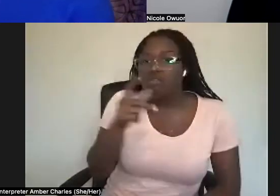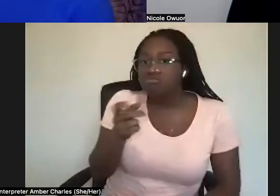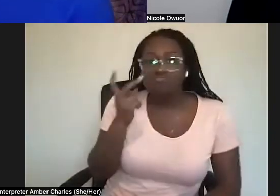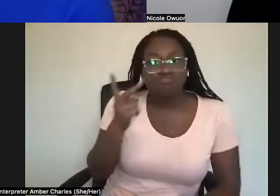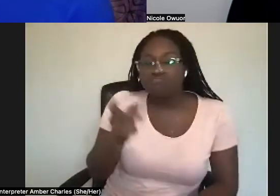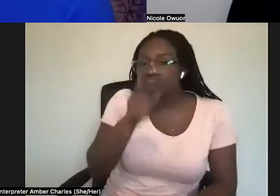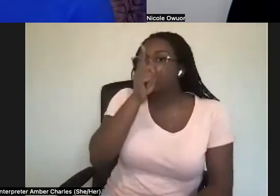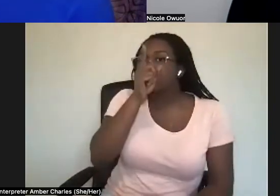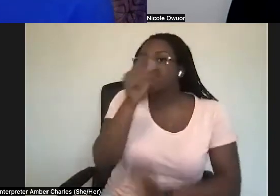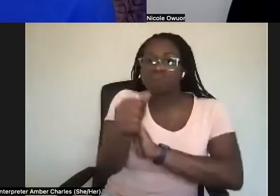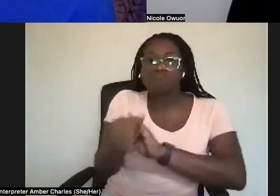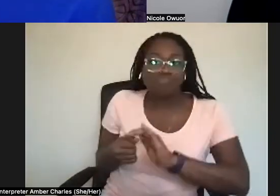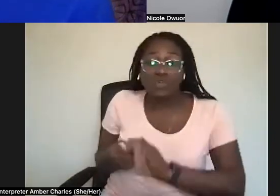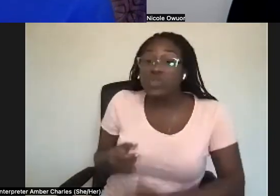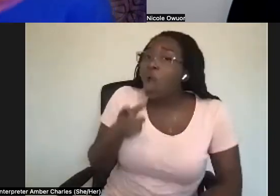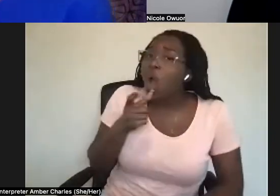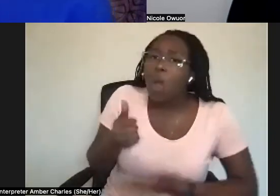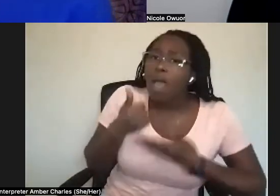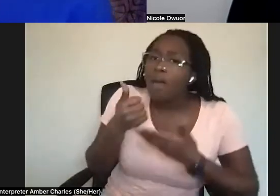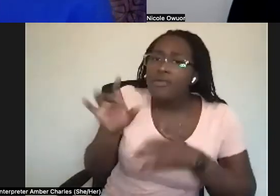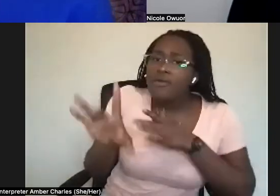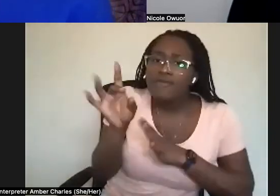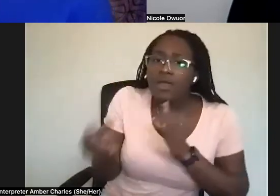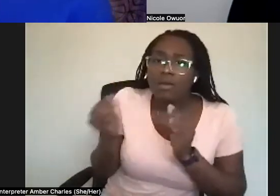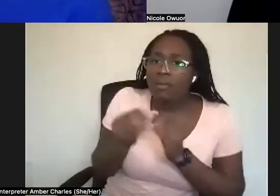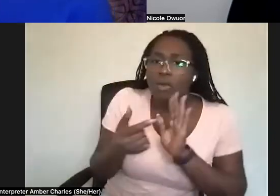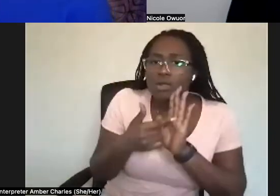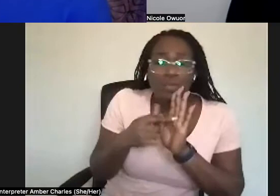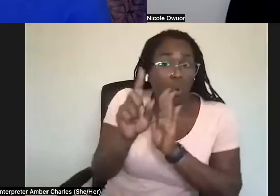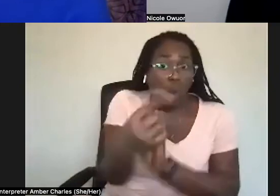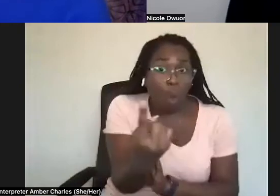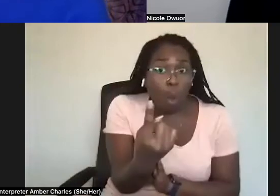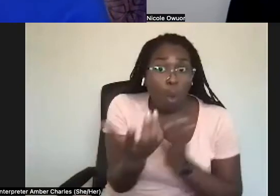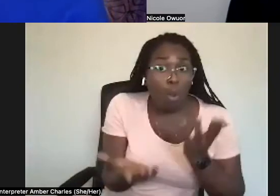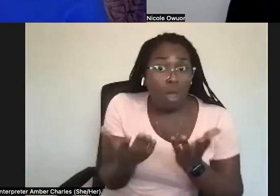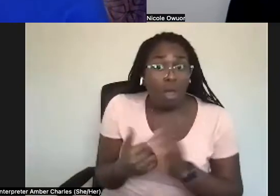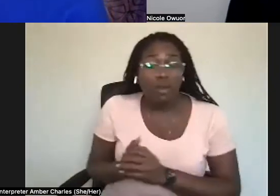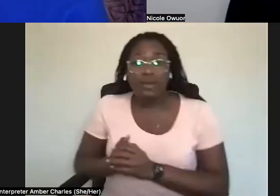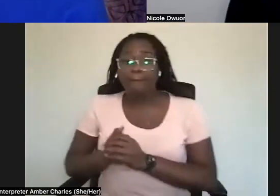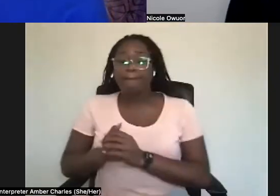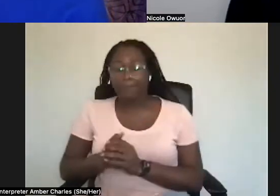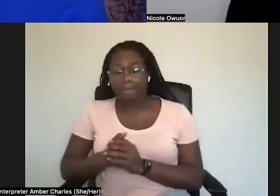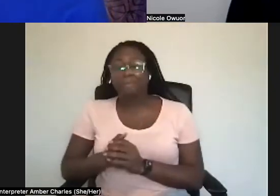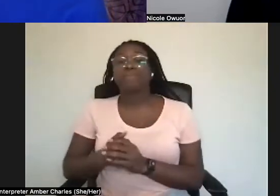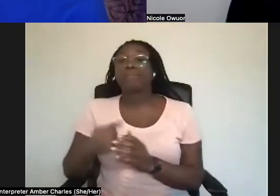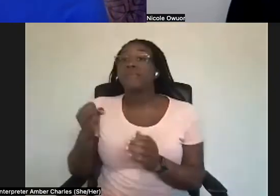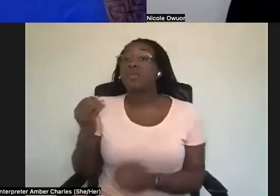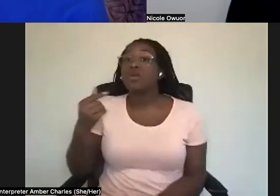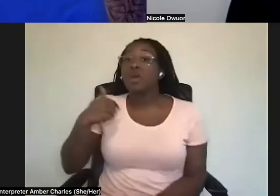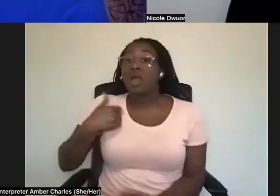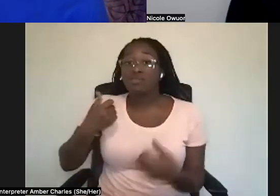Who has been helping you find more examples? Or are you doing it all alone? So I have been trying